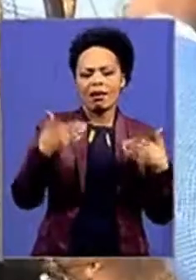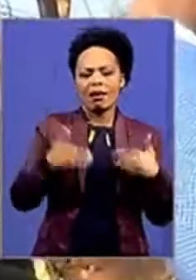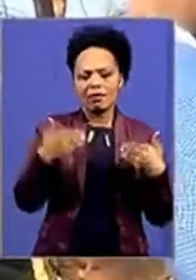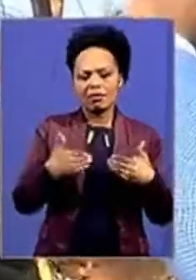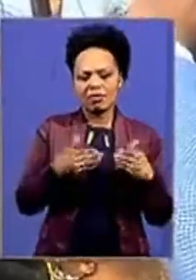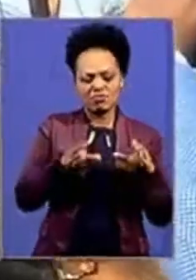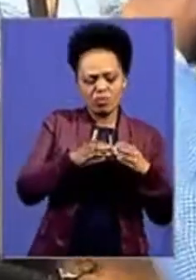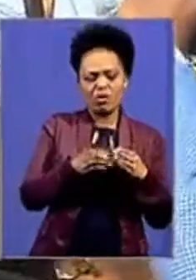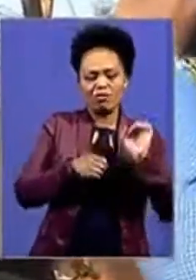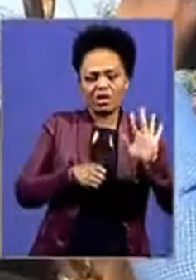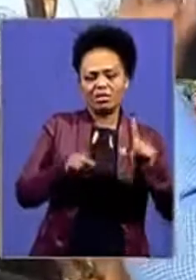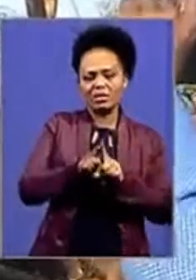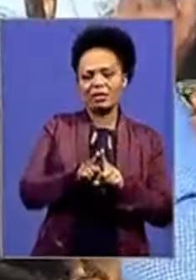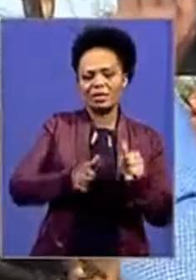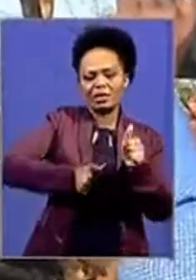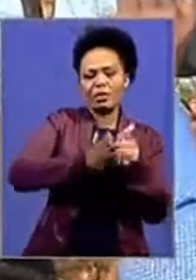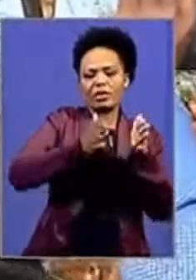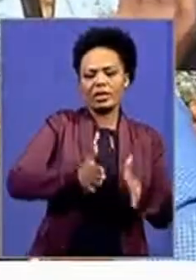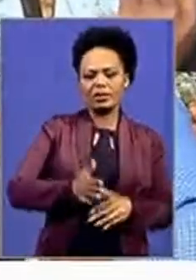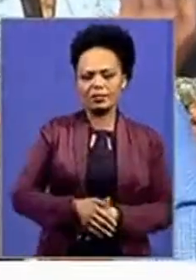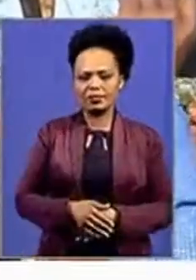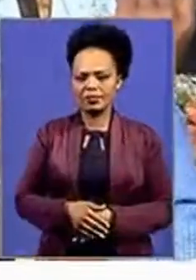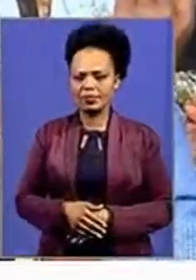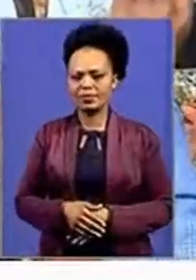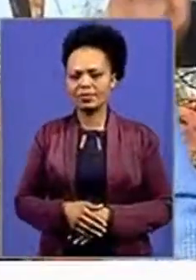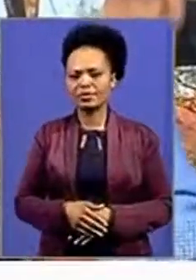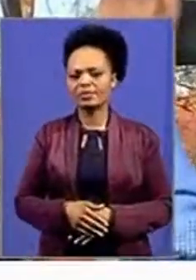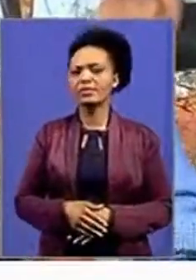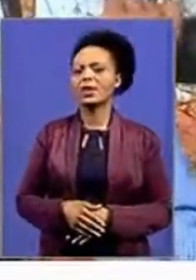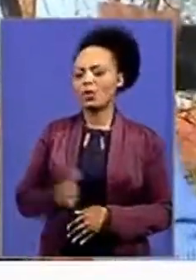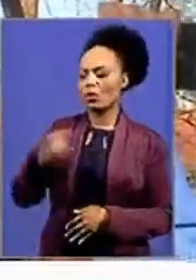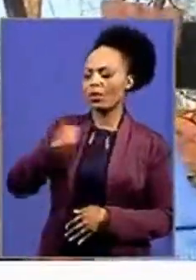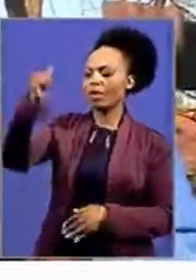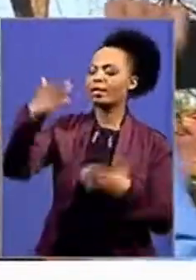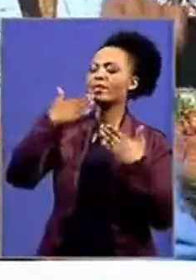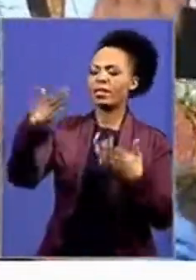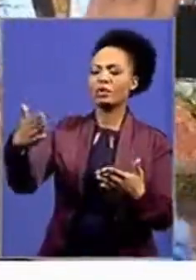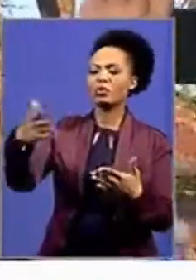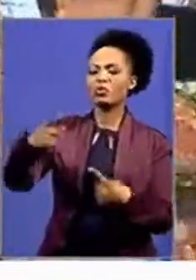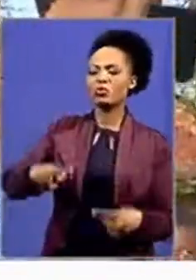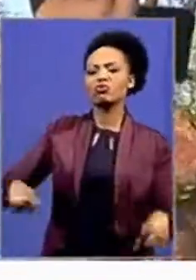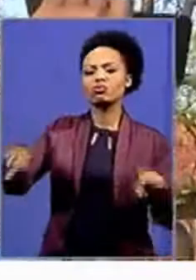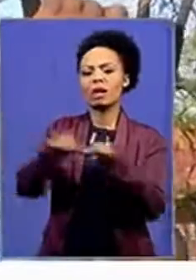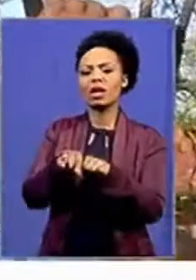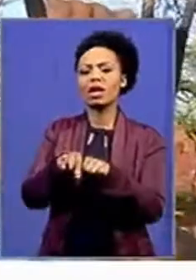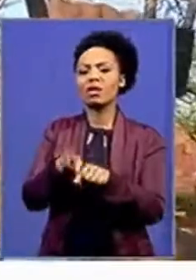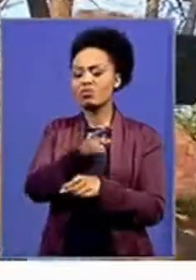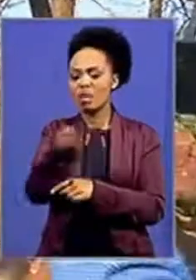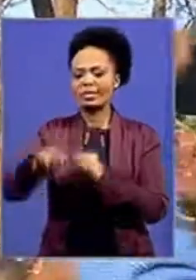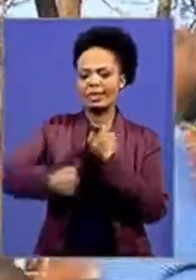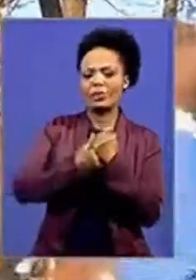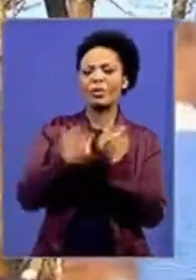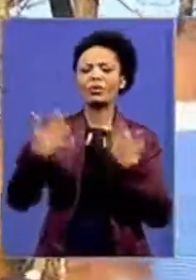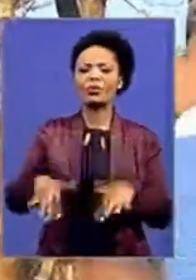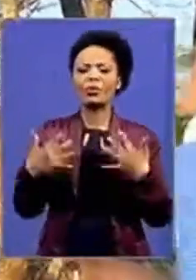bona. United, we will be standing, comrades, with the support that you have given us. Having to spend 48 hours